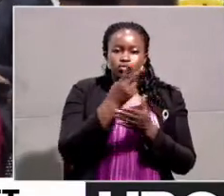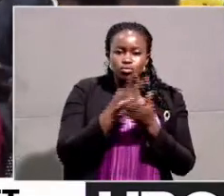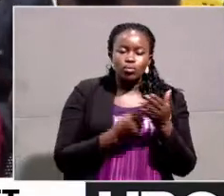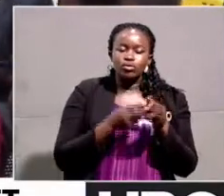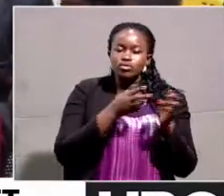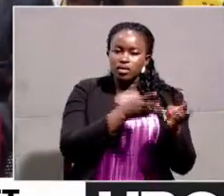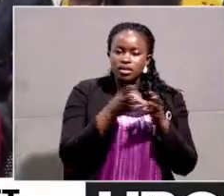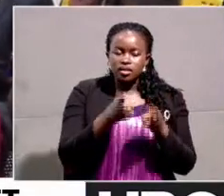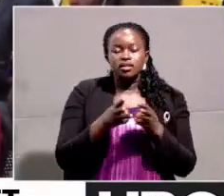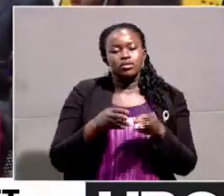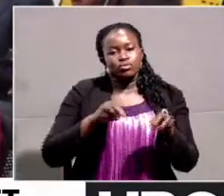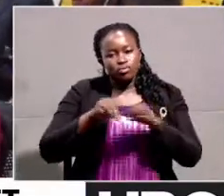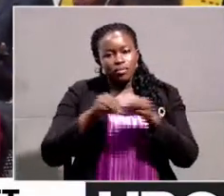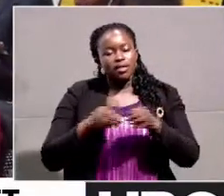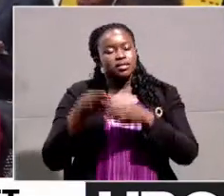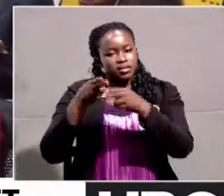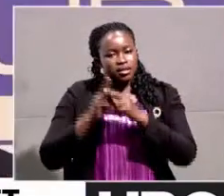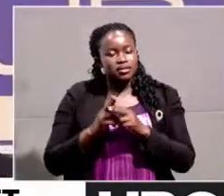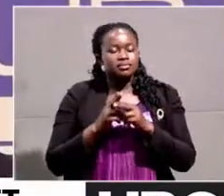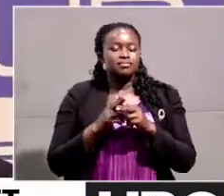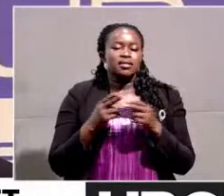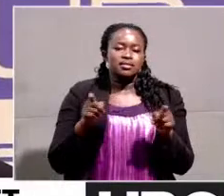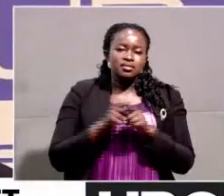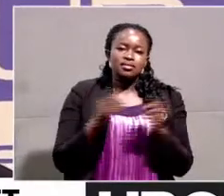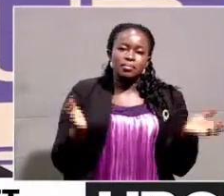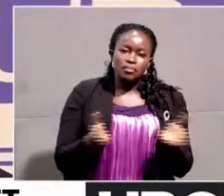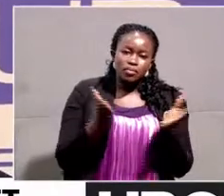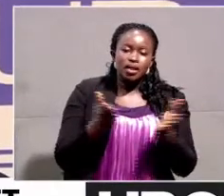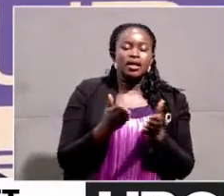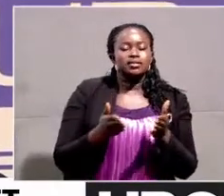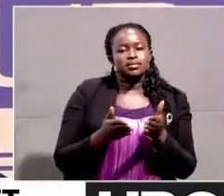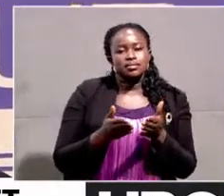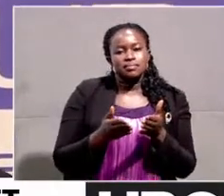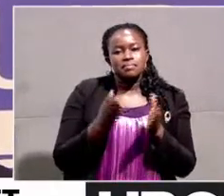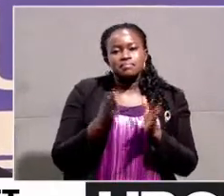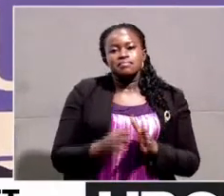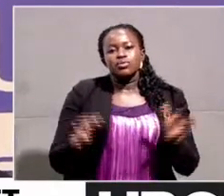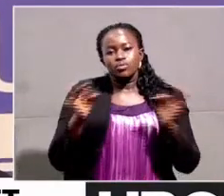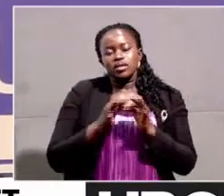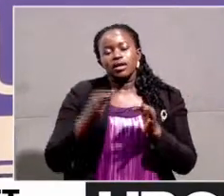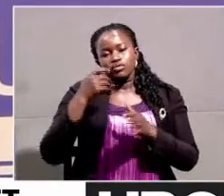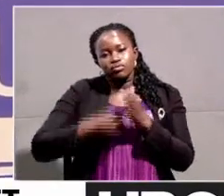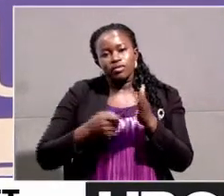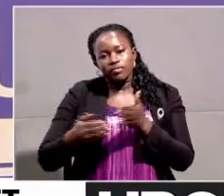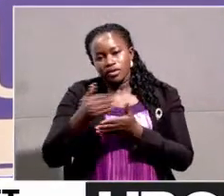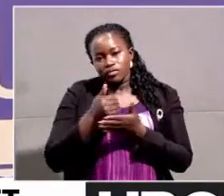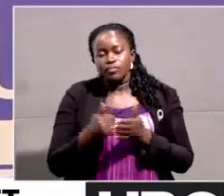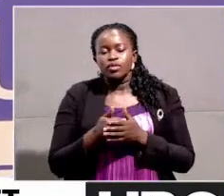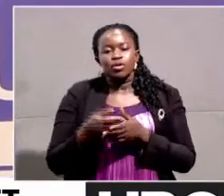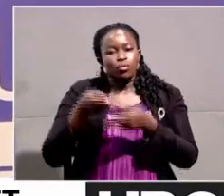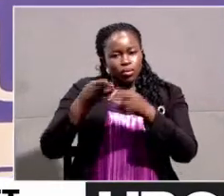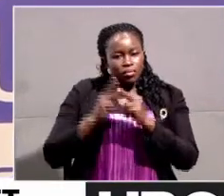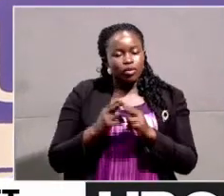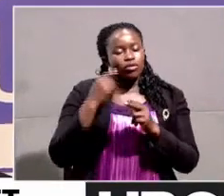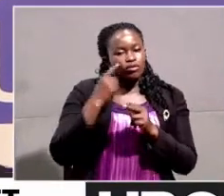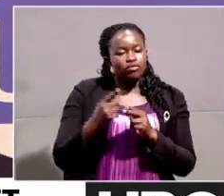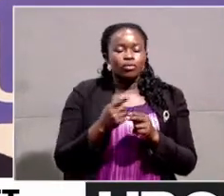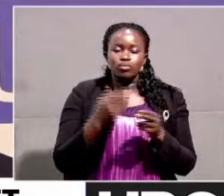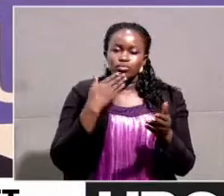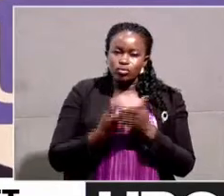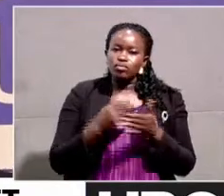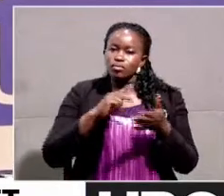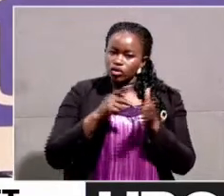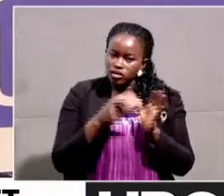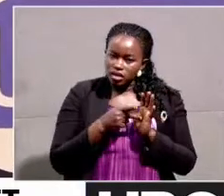manage debt and mobilize significant revenue. We borrow strictly for projects, productive projects, and also we are sequencing